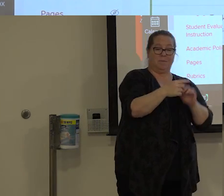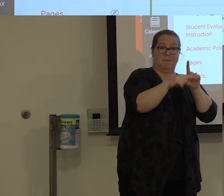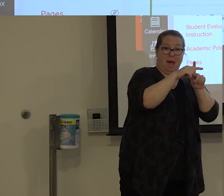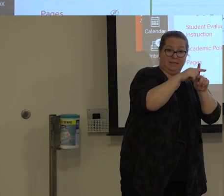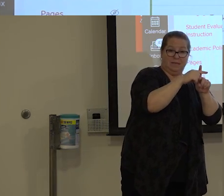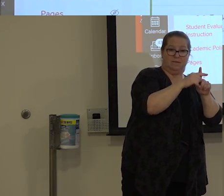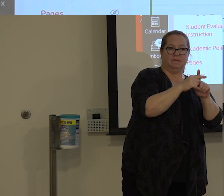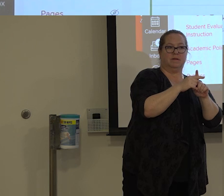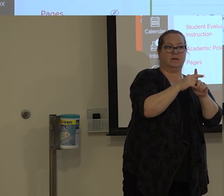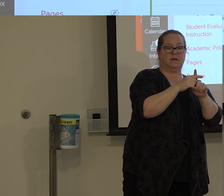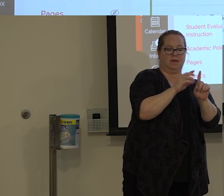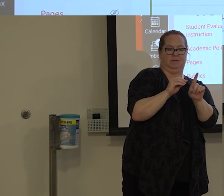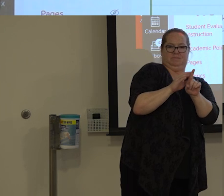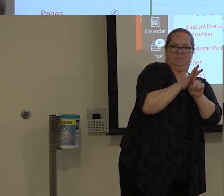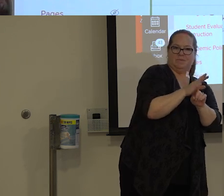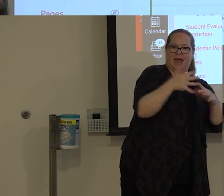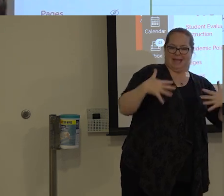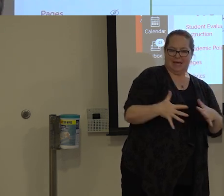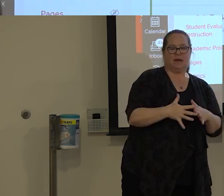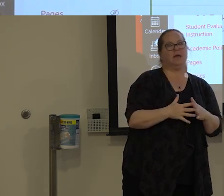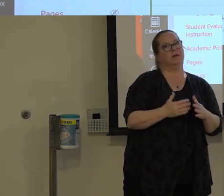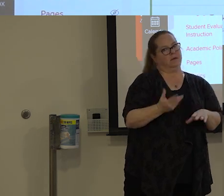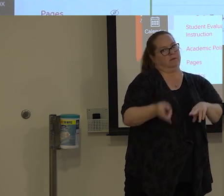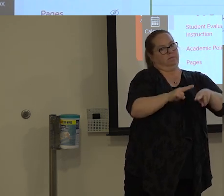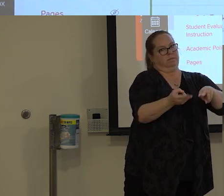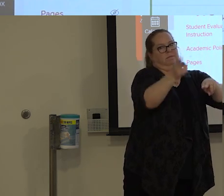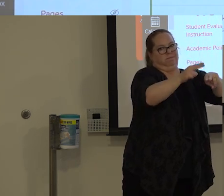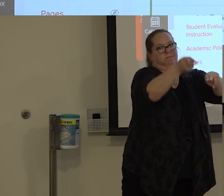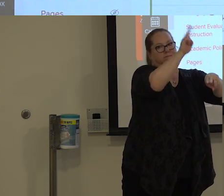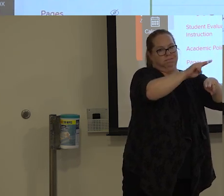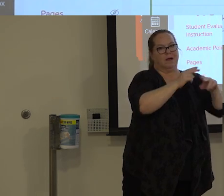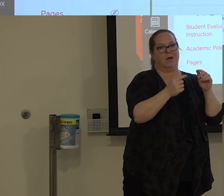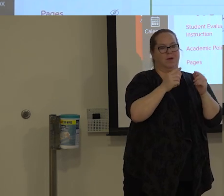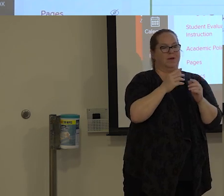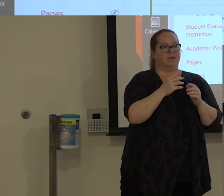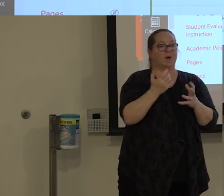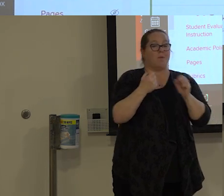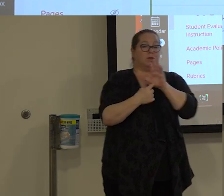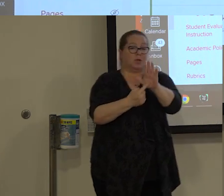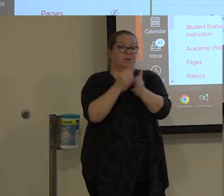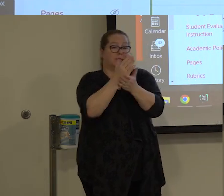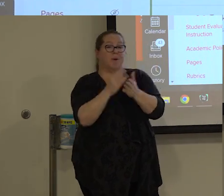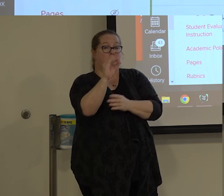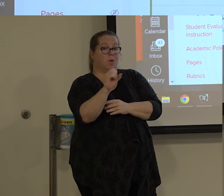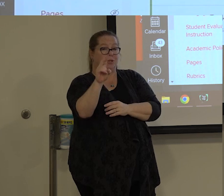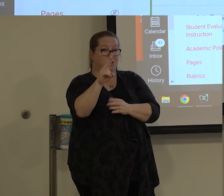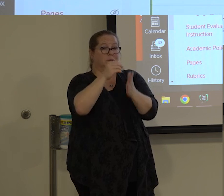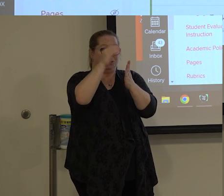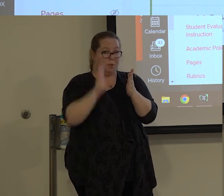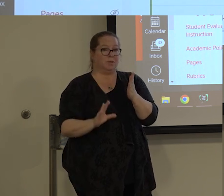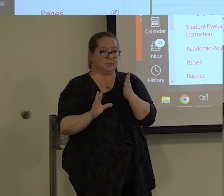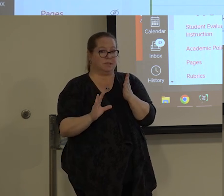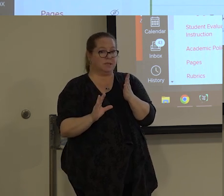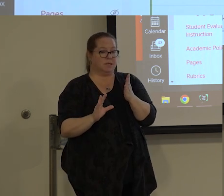asynchronous language learning on student anxiety, and there is mounting evidence to this effect, I wanted to highlight some OSU student experiences for the purposes of